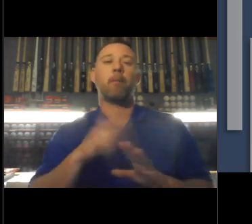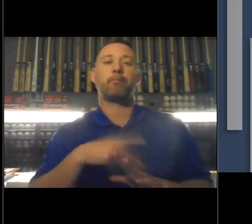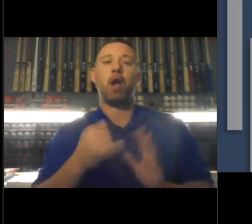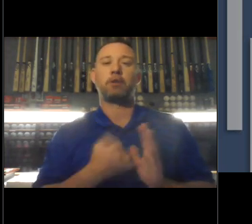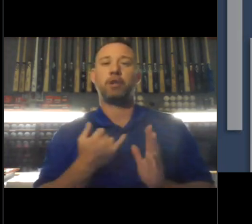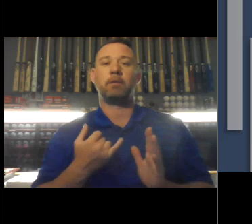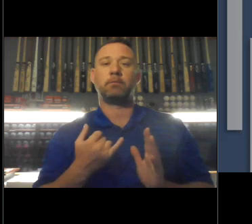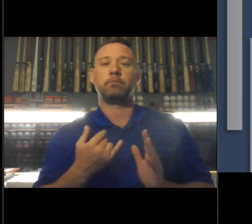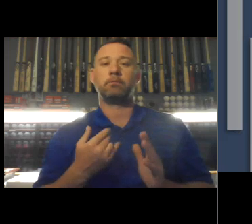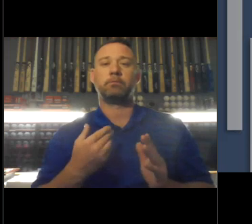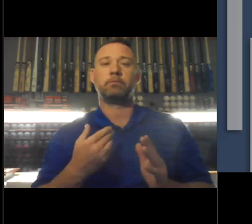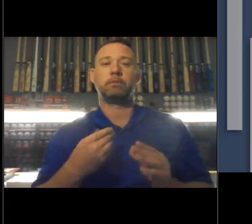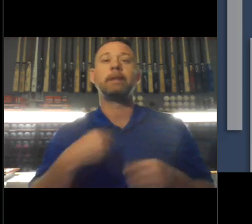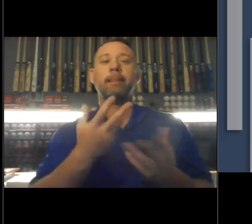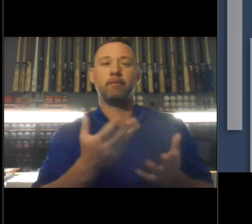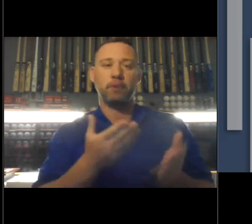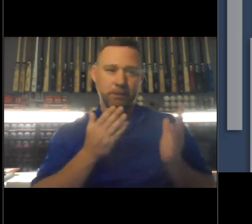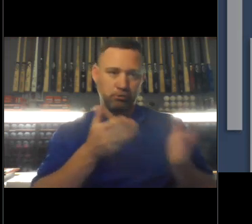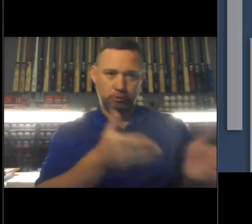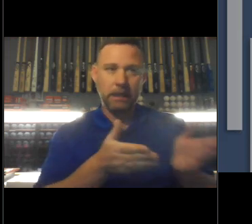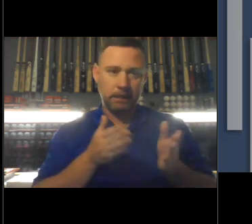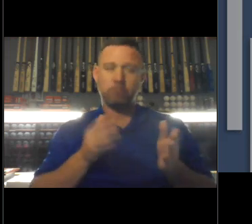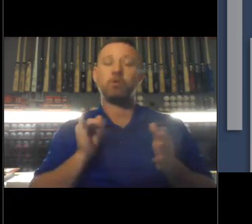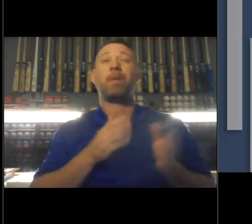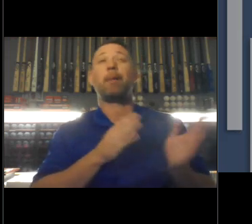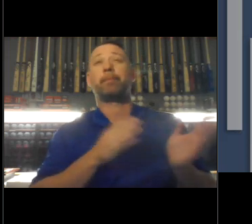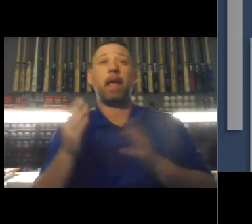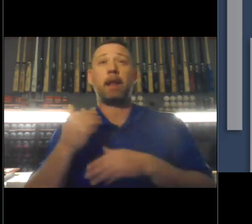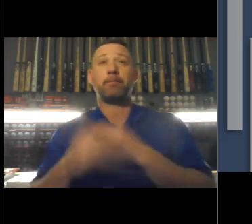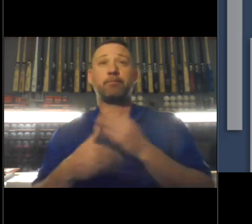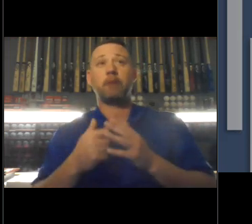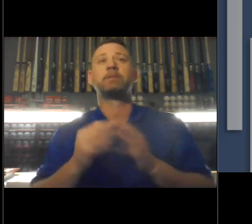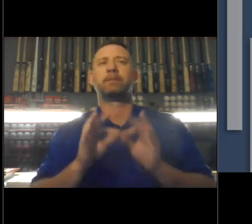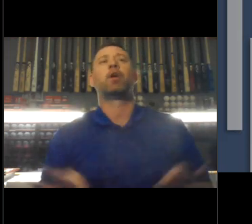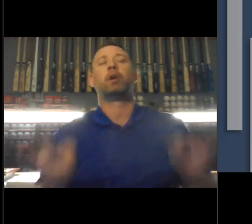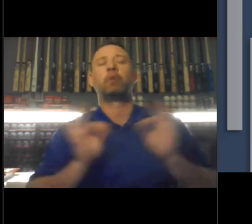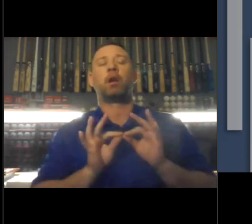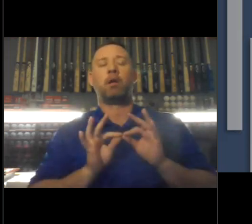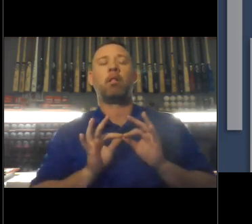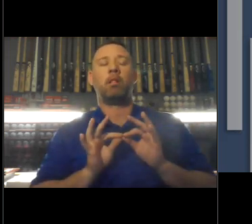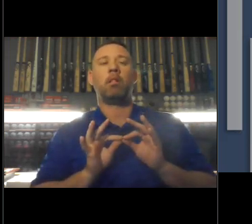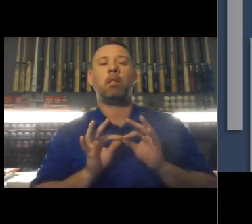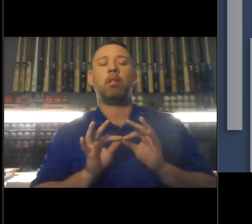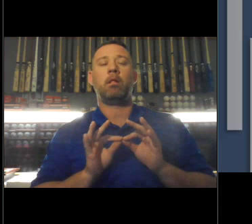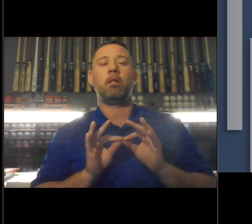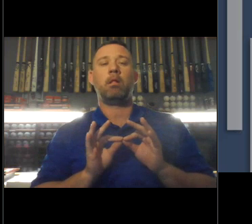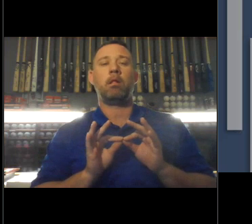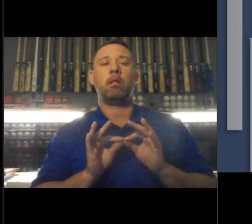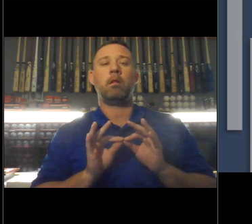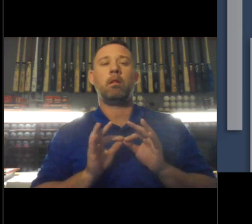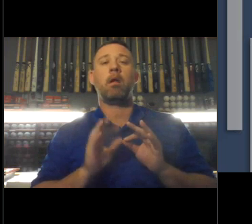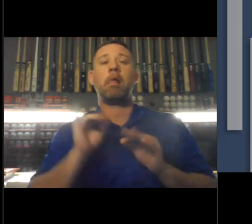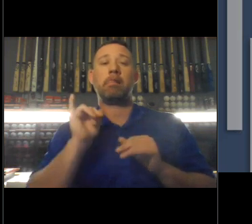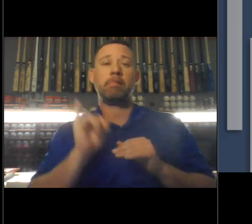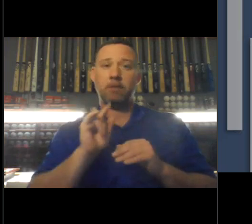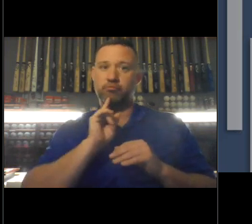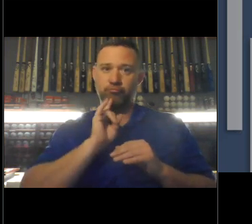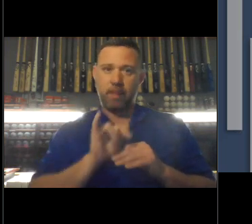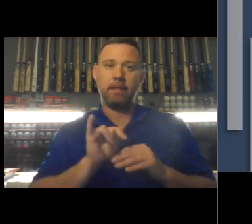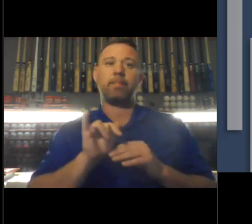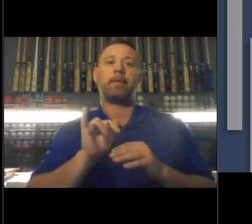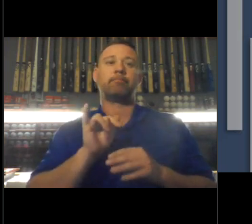stream. And that planning process is really critical, because, that is really the